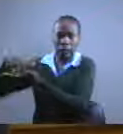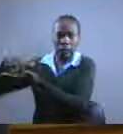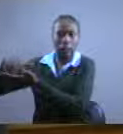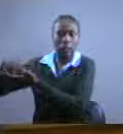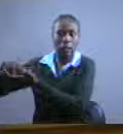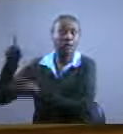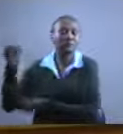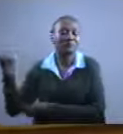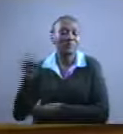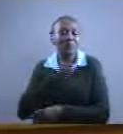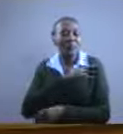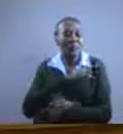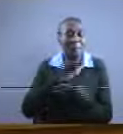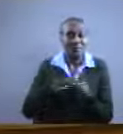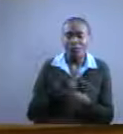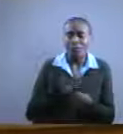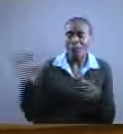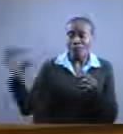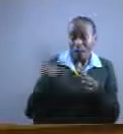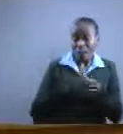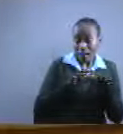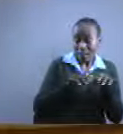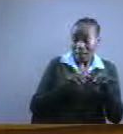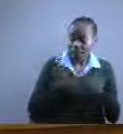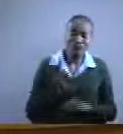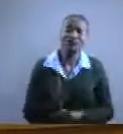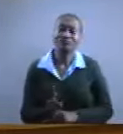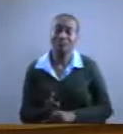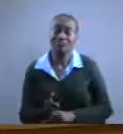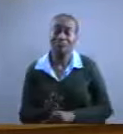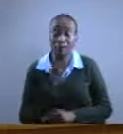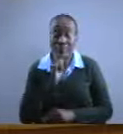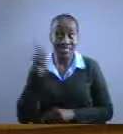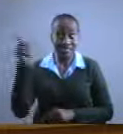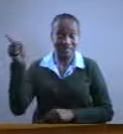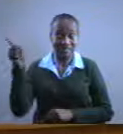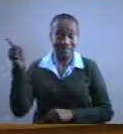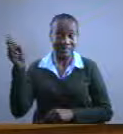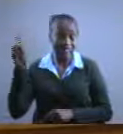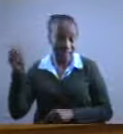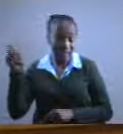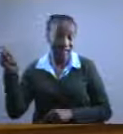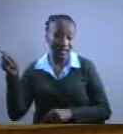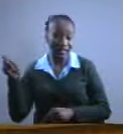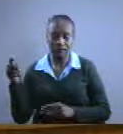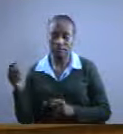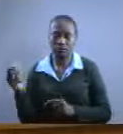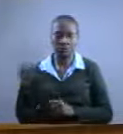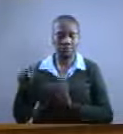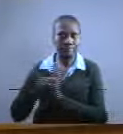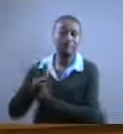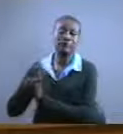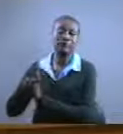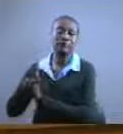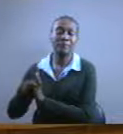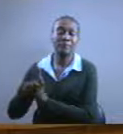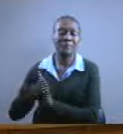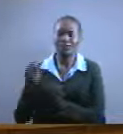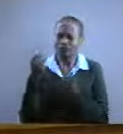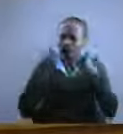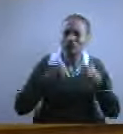divisions within the tripartite alliance. So this is a bad day for NEDLAC, Honourable Deputy Speaker, but it's a good day for young